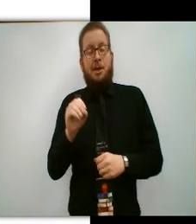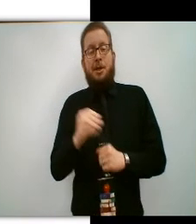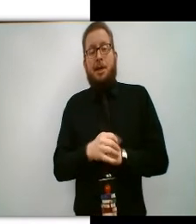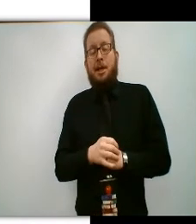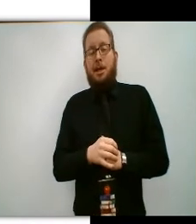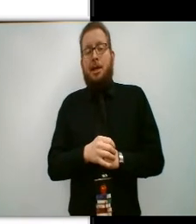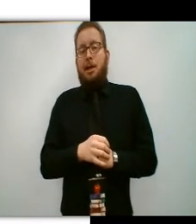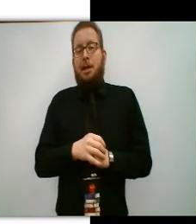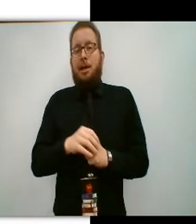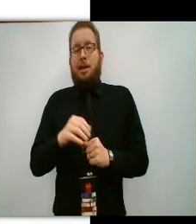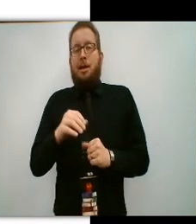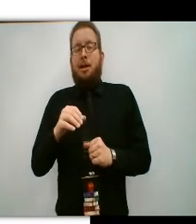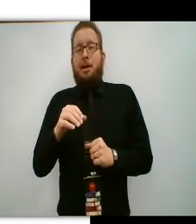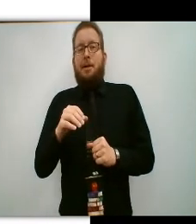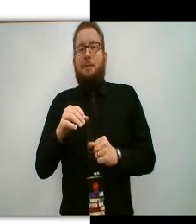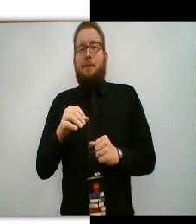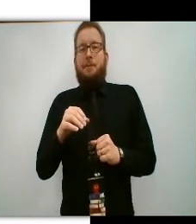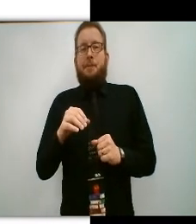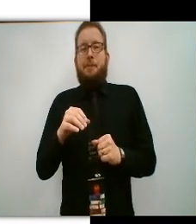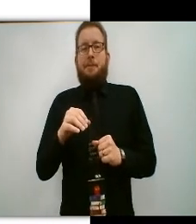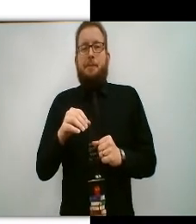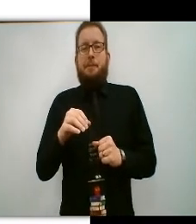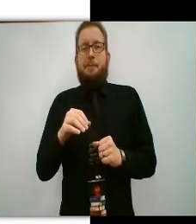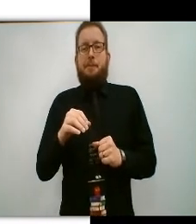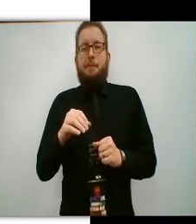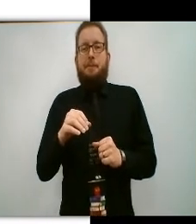use their expression of, that's their expression of ASL.